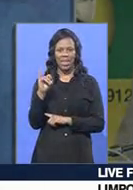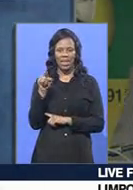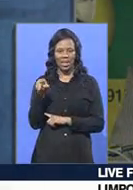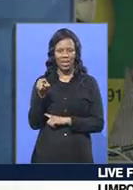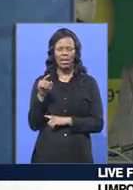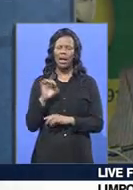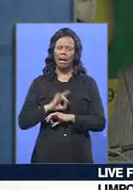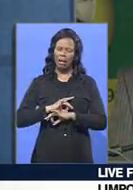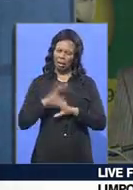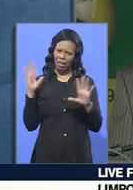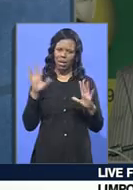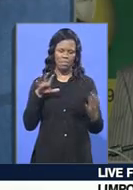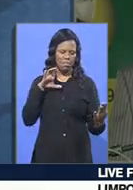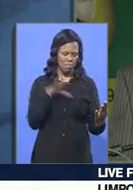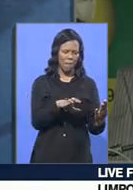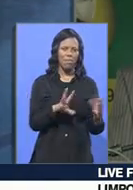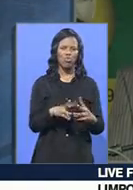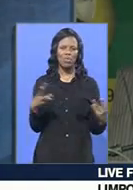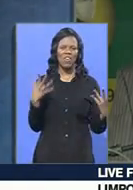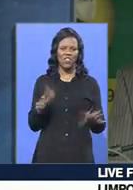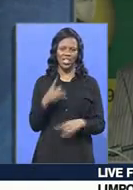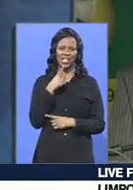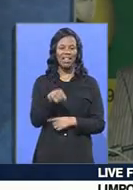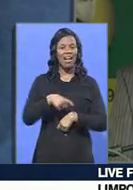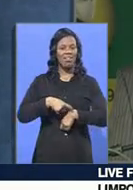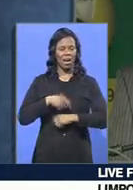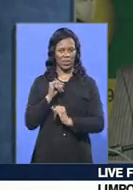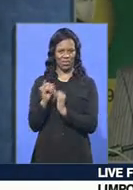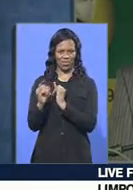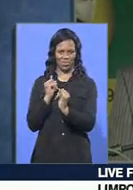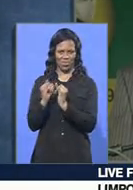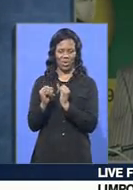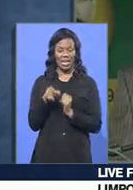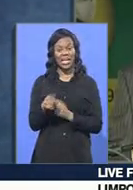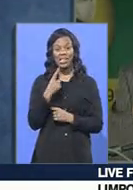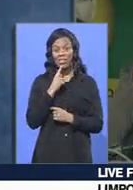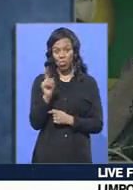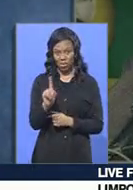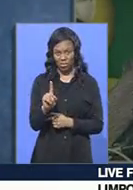in one newspaper interview, and I quote,